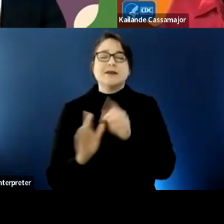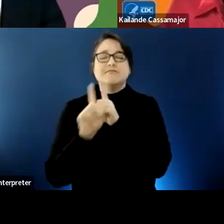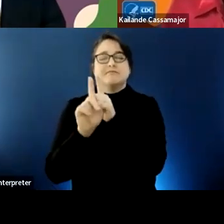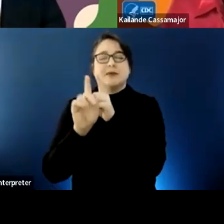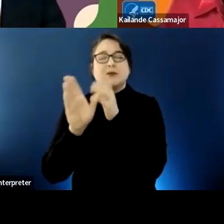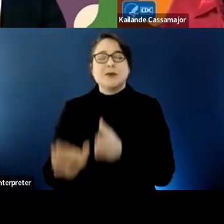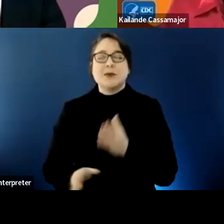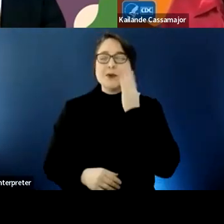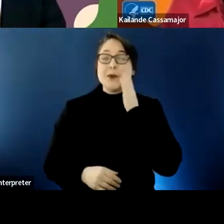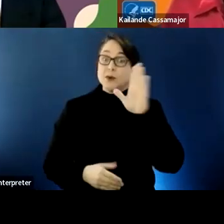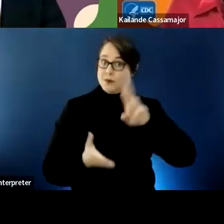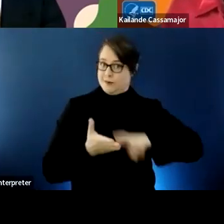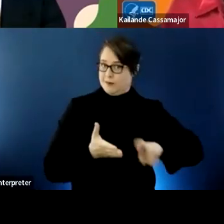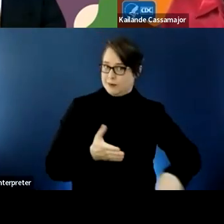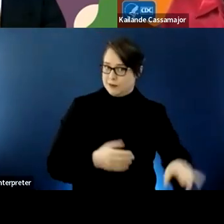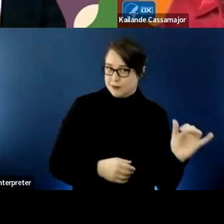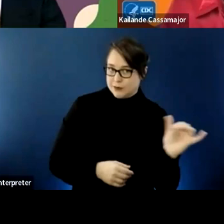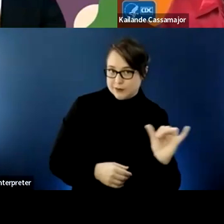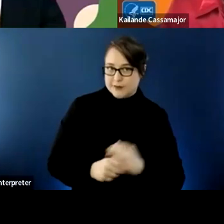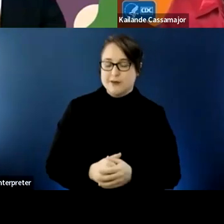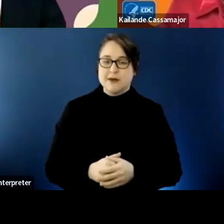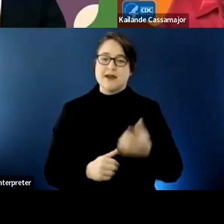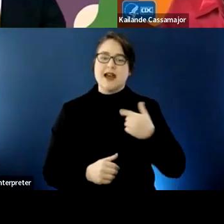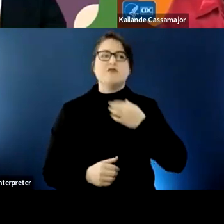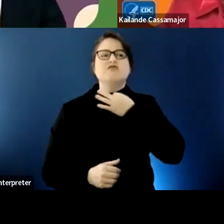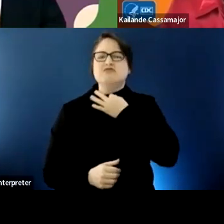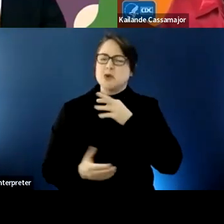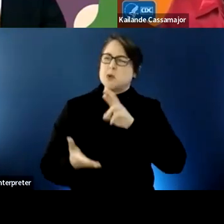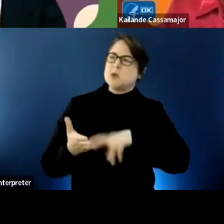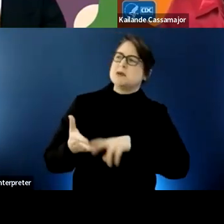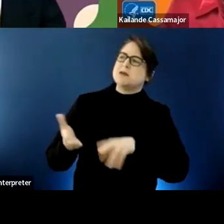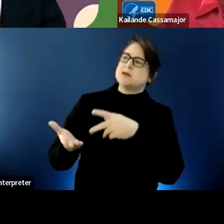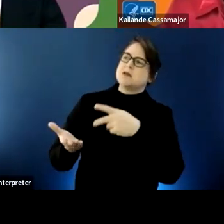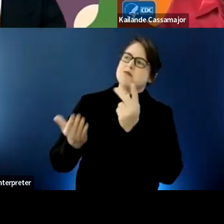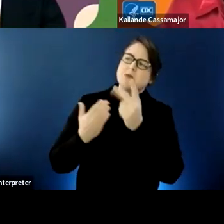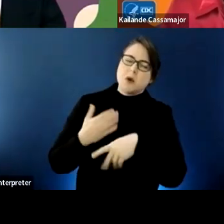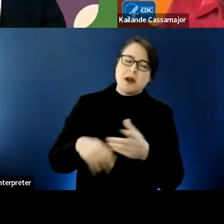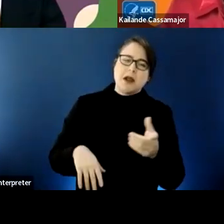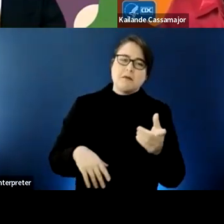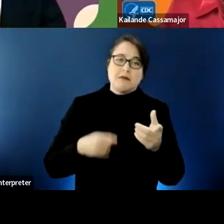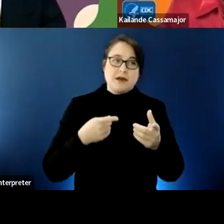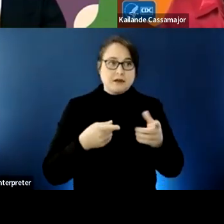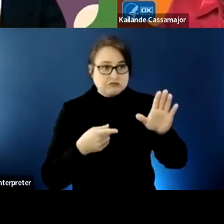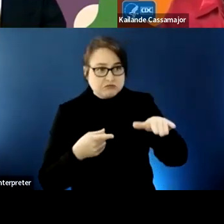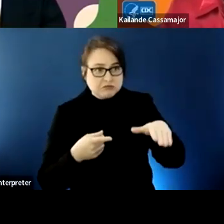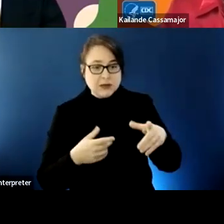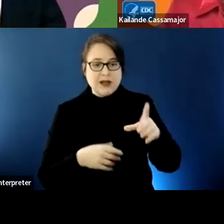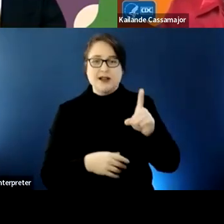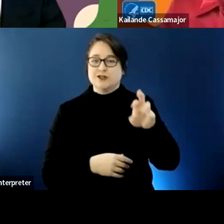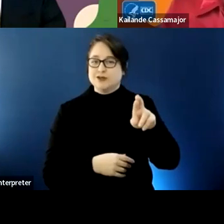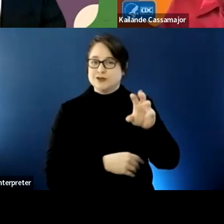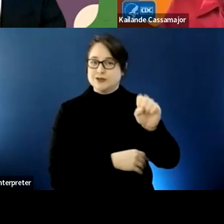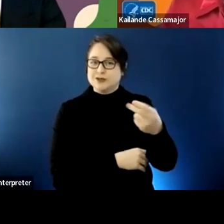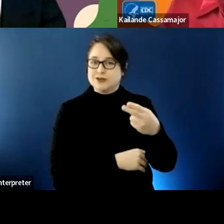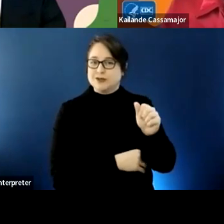Also, when I was inquiring and researching about the program at JSU, Dr. Barner connected me with Dr. Shaw